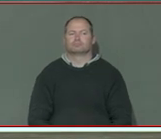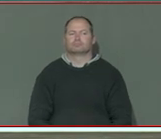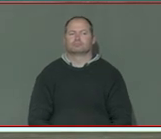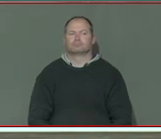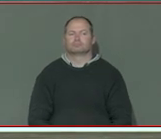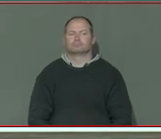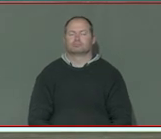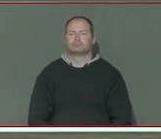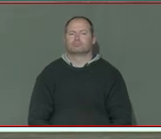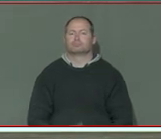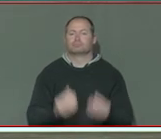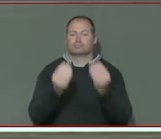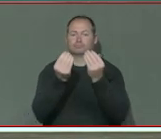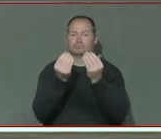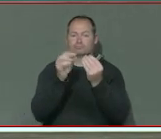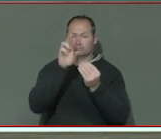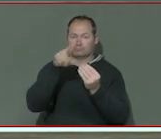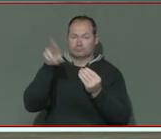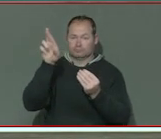5470.